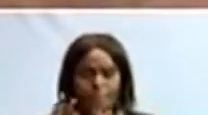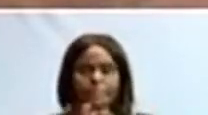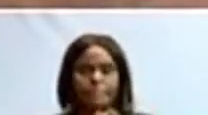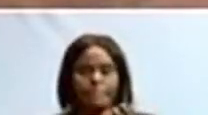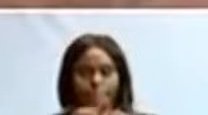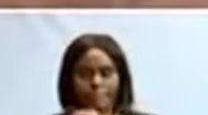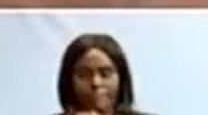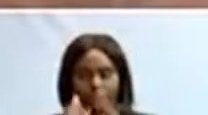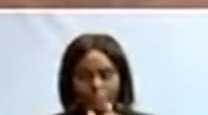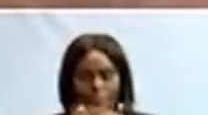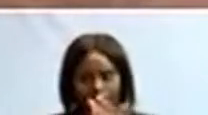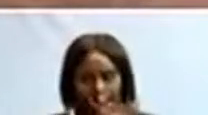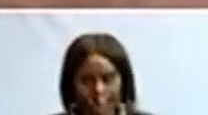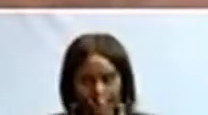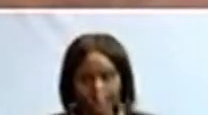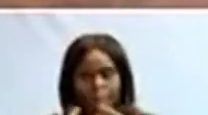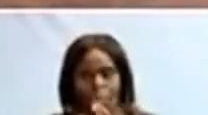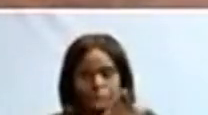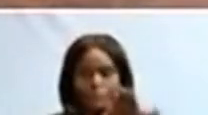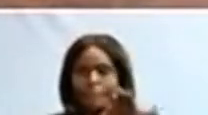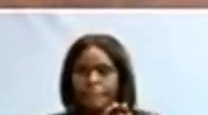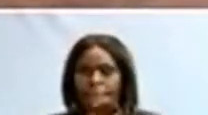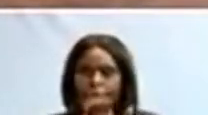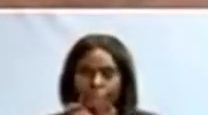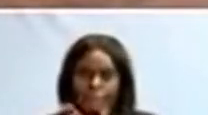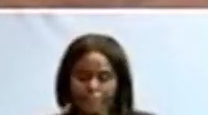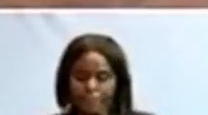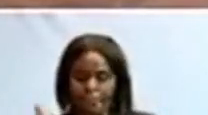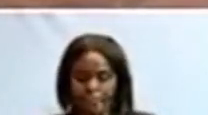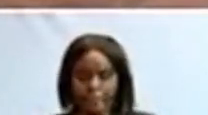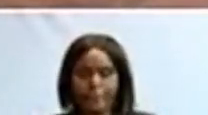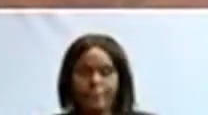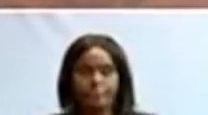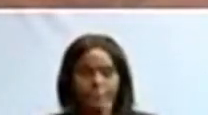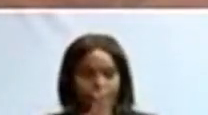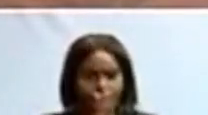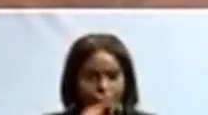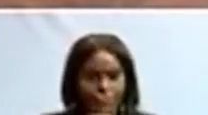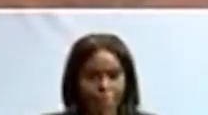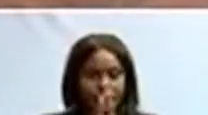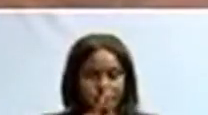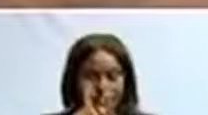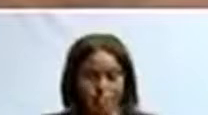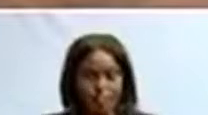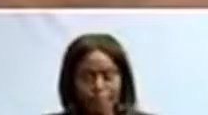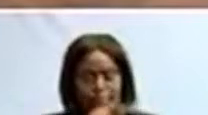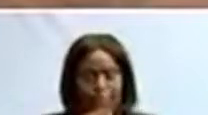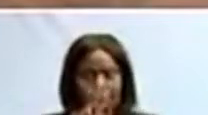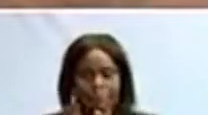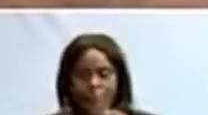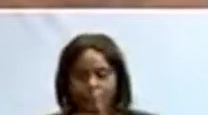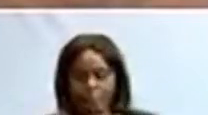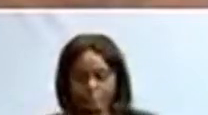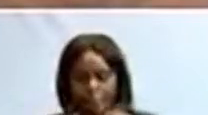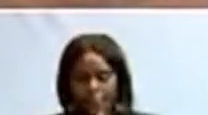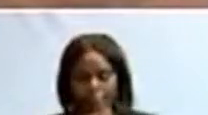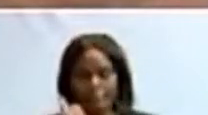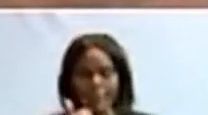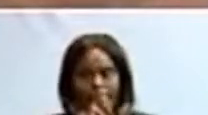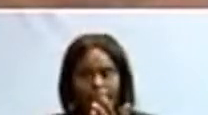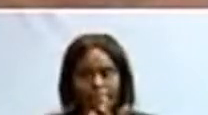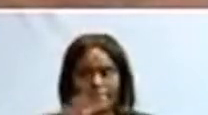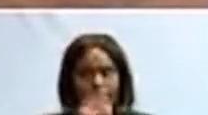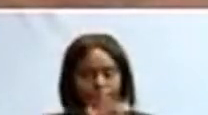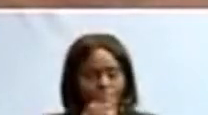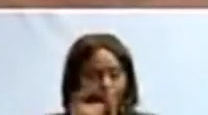reports, which have been attached to this appropriate vouchers and are ready